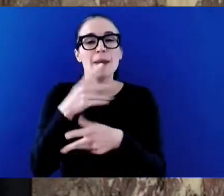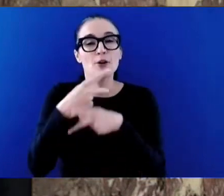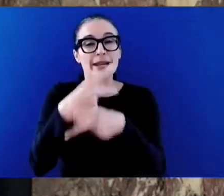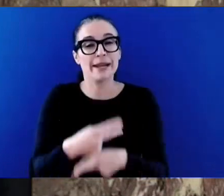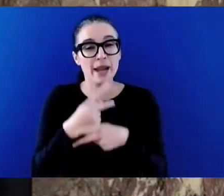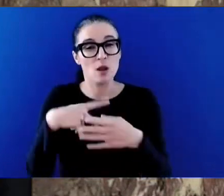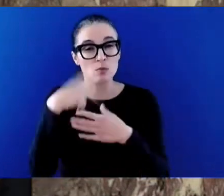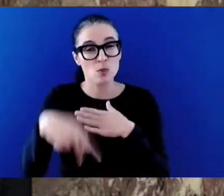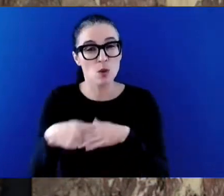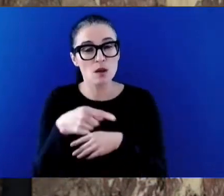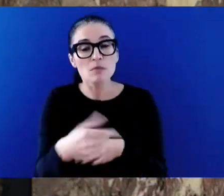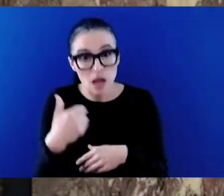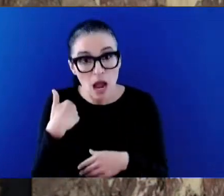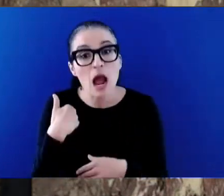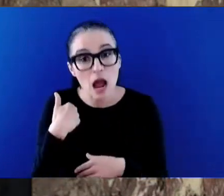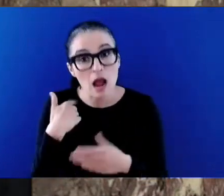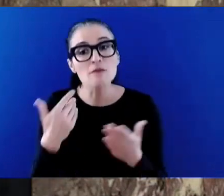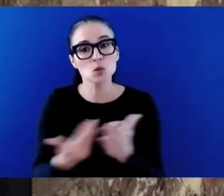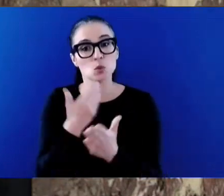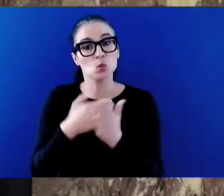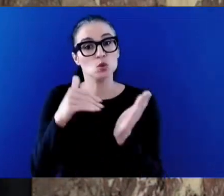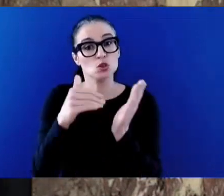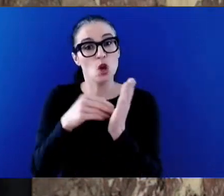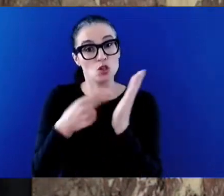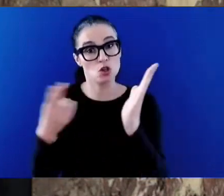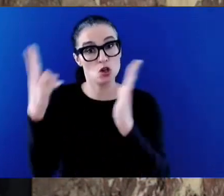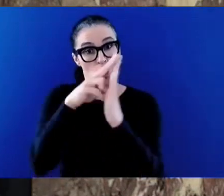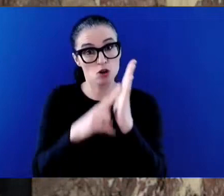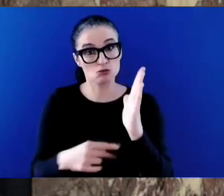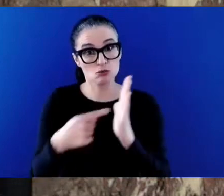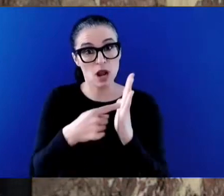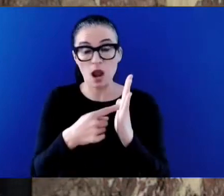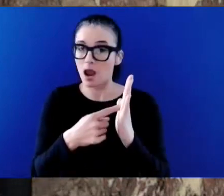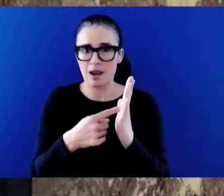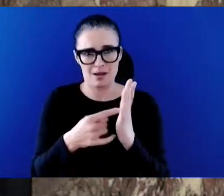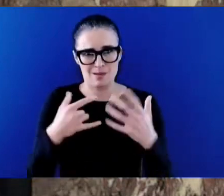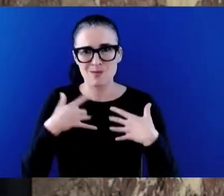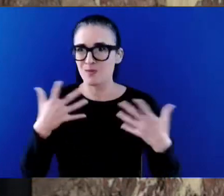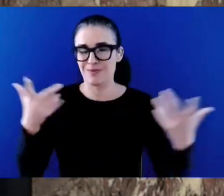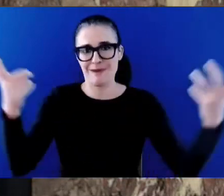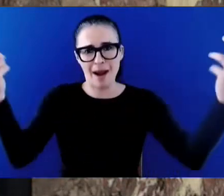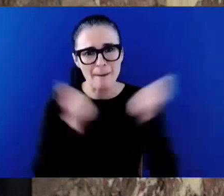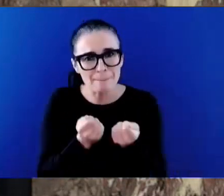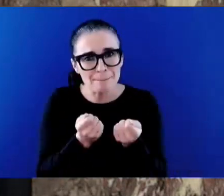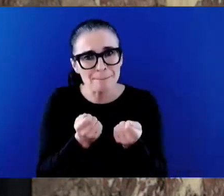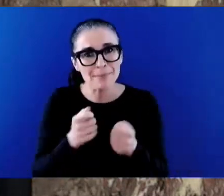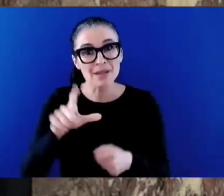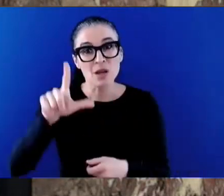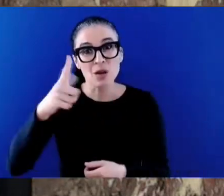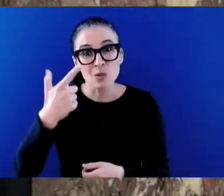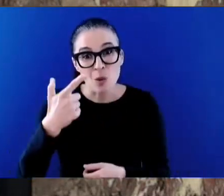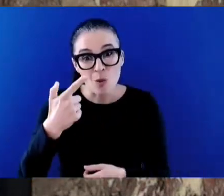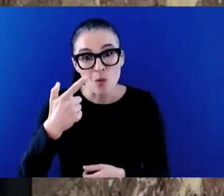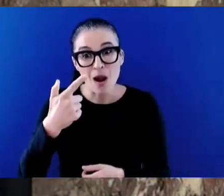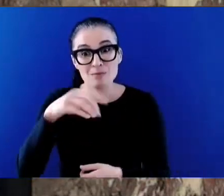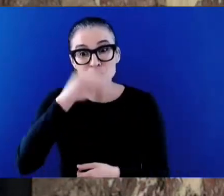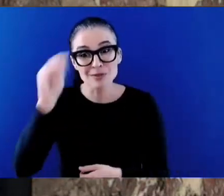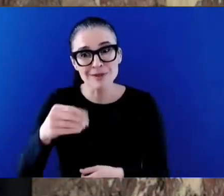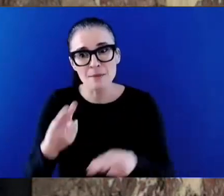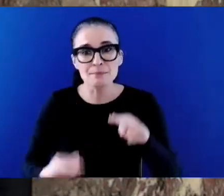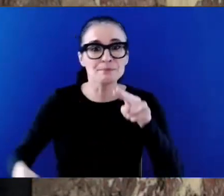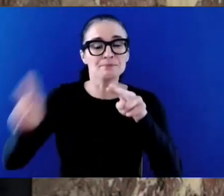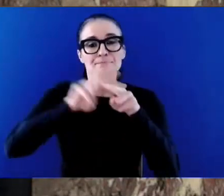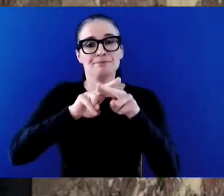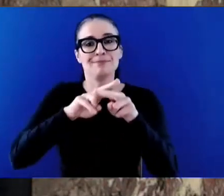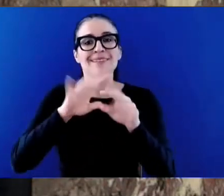have led to 21% more longitudinal family doctors on Vancouver Island in 9 months. We are